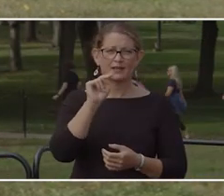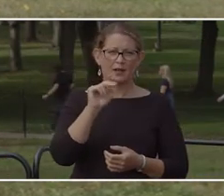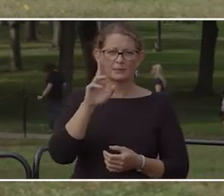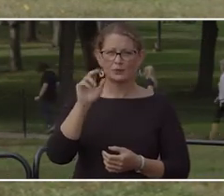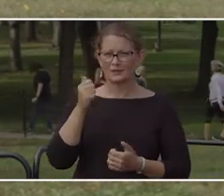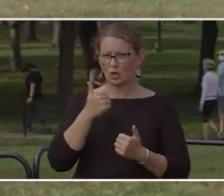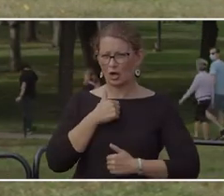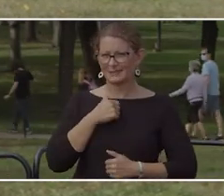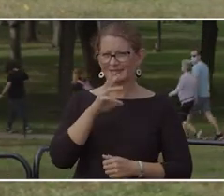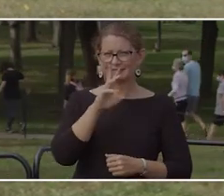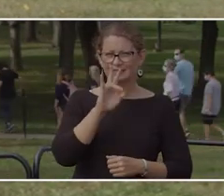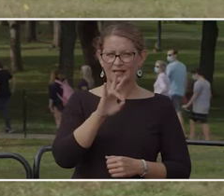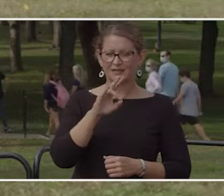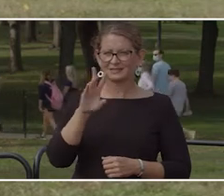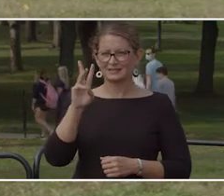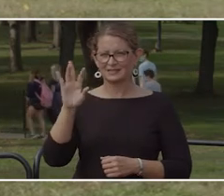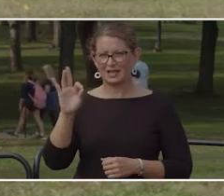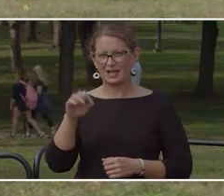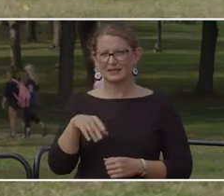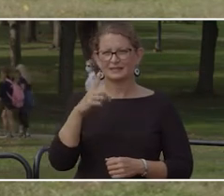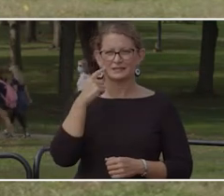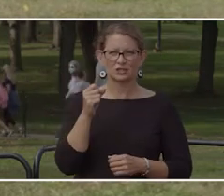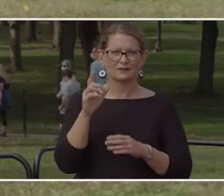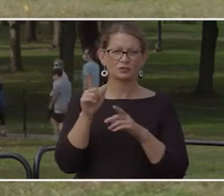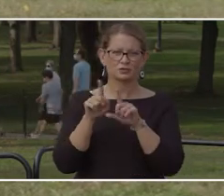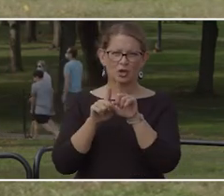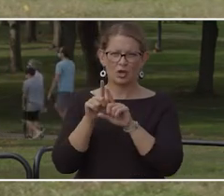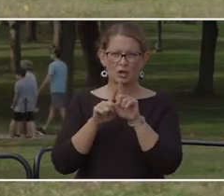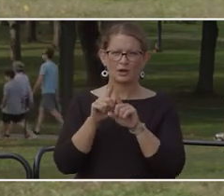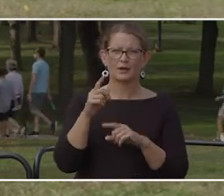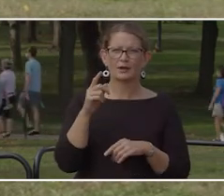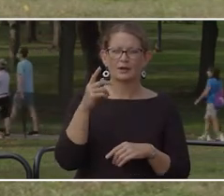Army, 67 to 69, Silver Star, Purple Heart.